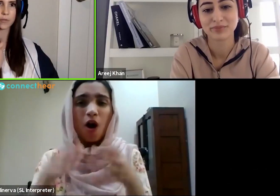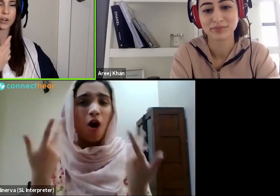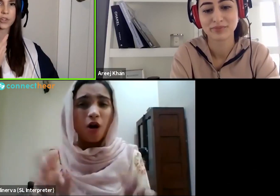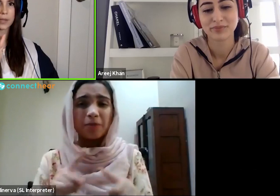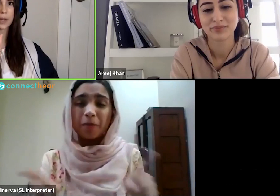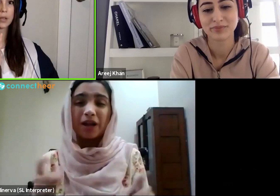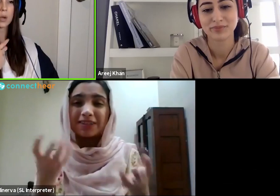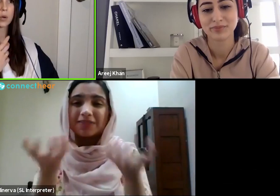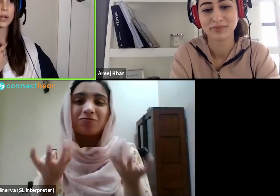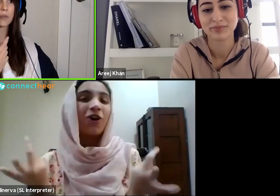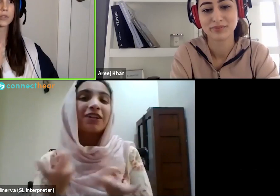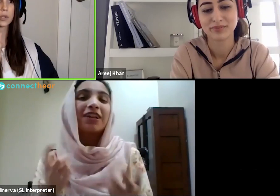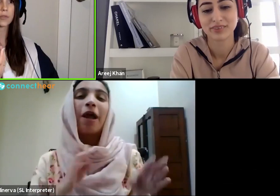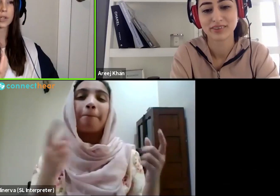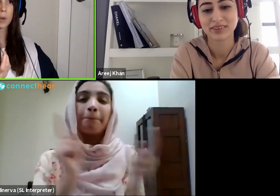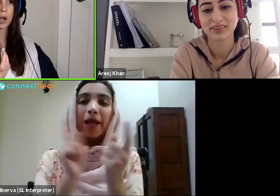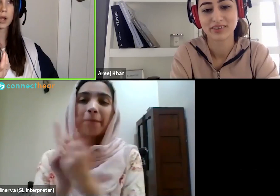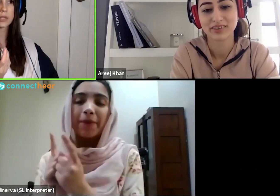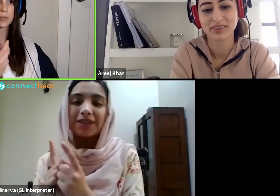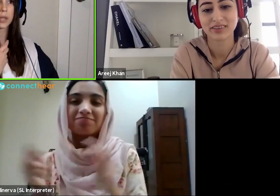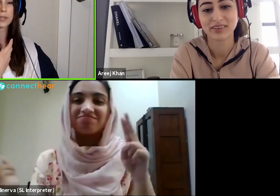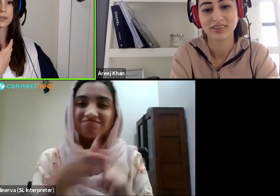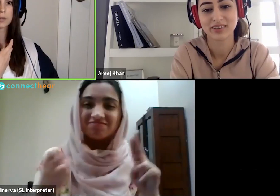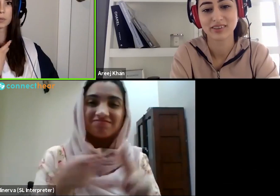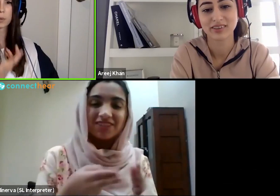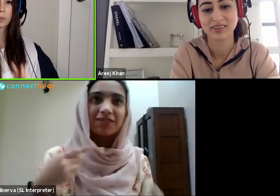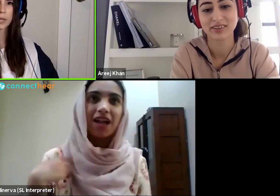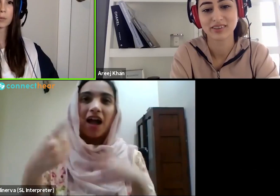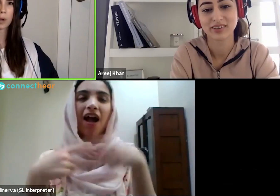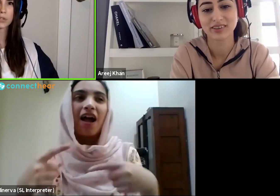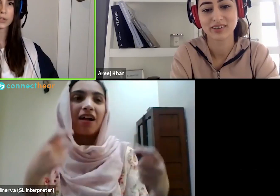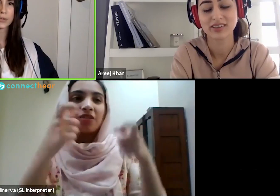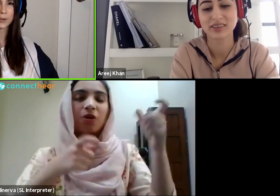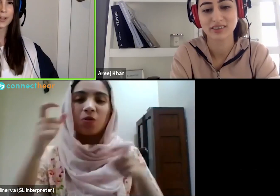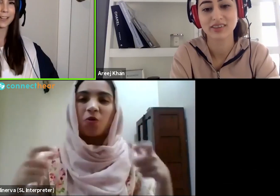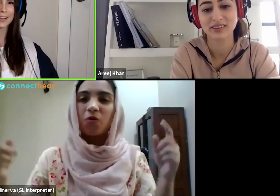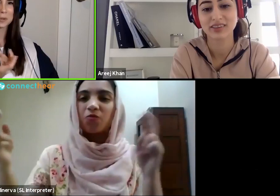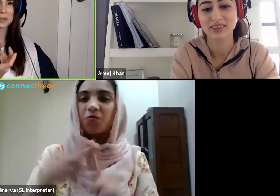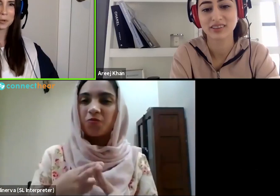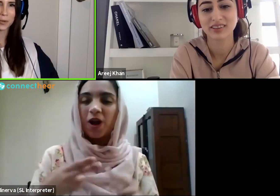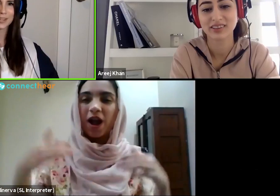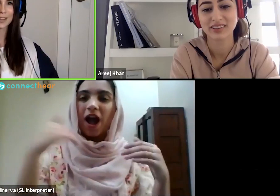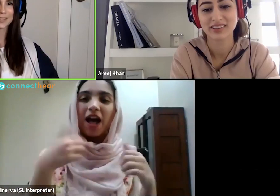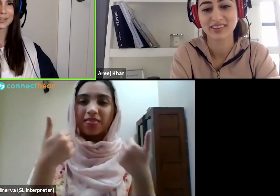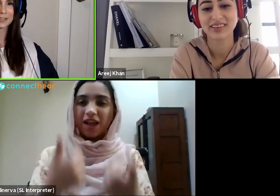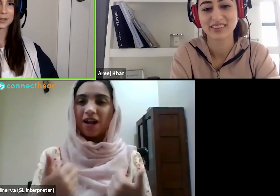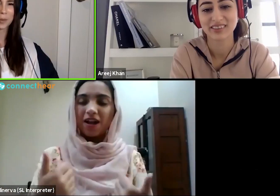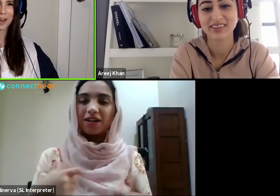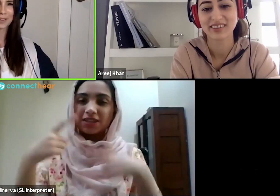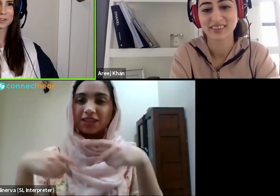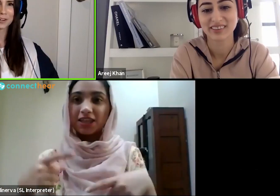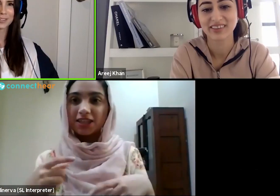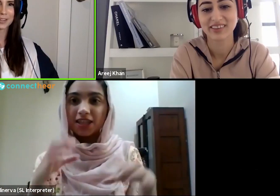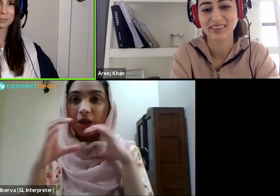others and friendships. And we're going to often look for those bonds in places of people we relate well to. So I think that's one of the coolest things I've seen this